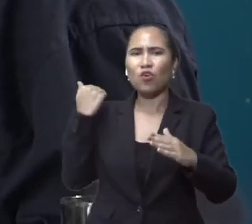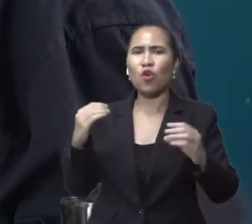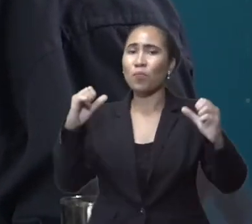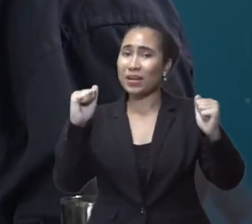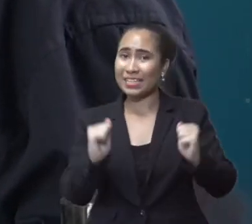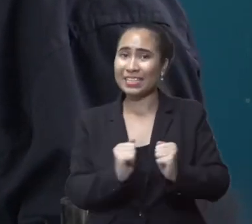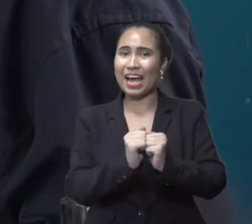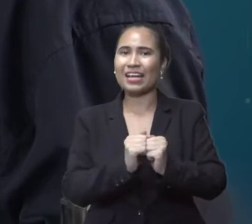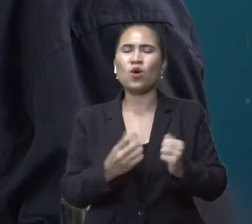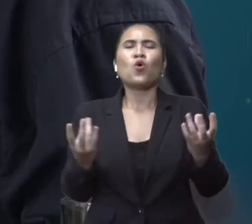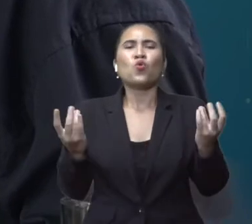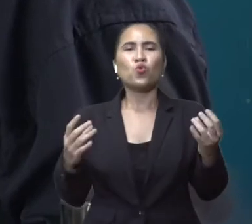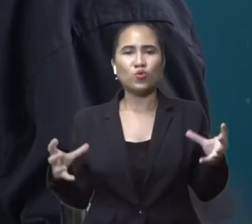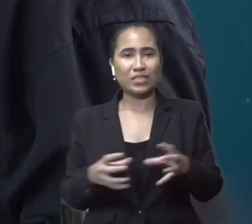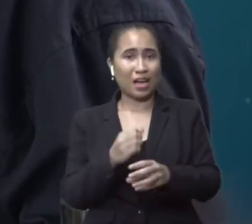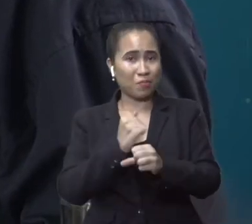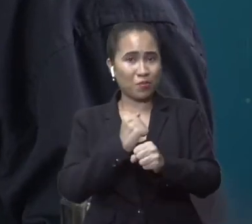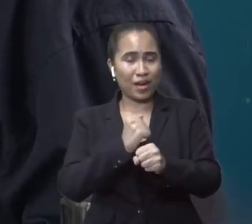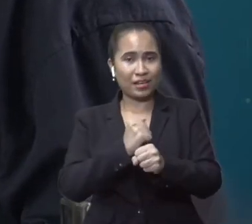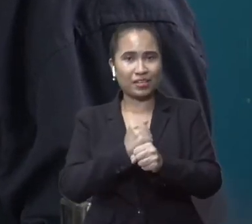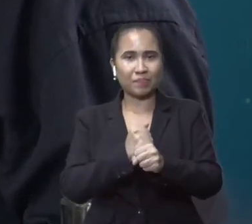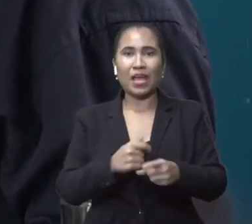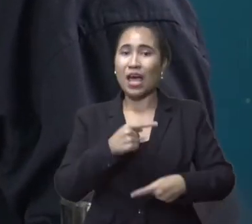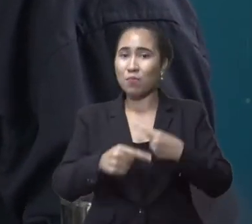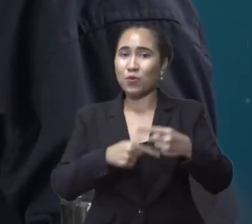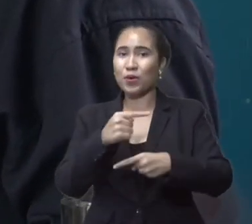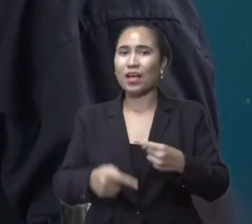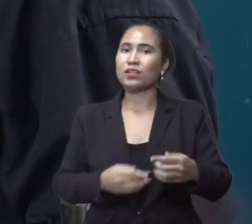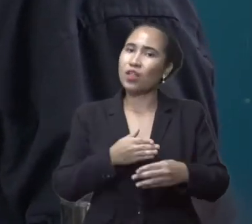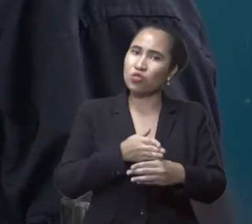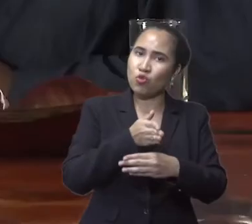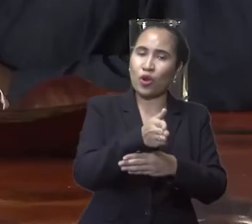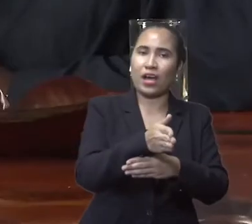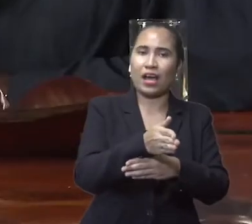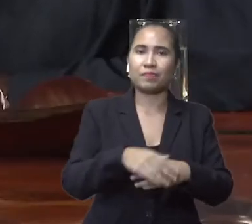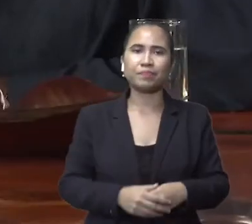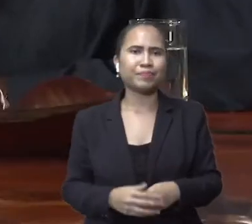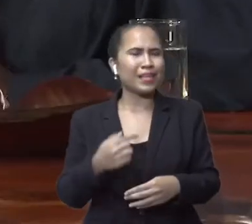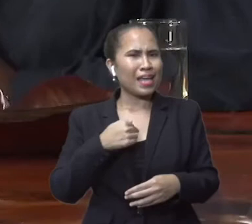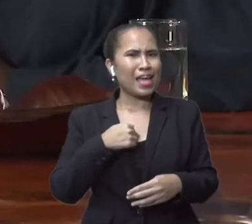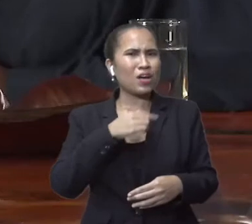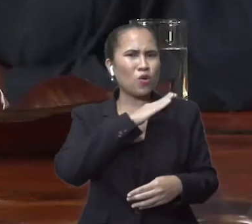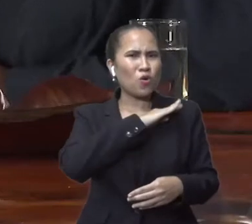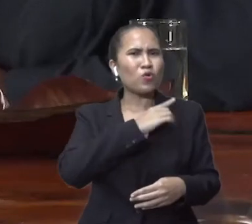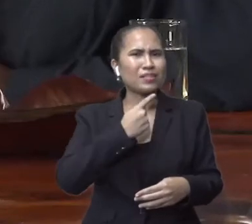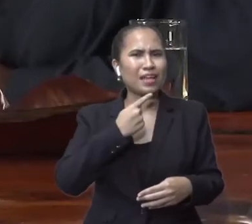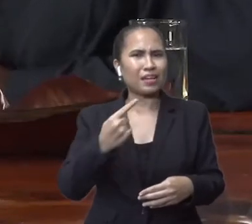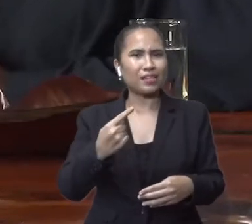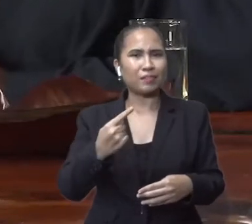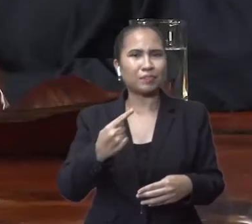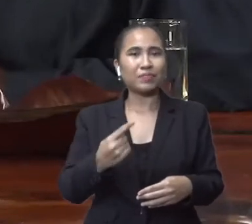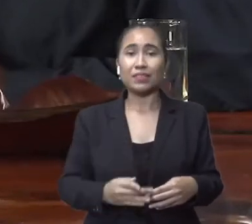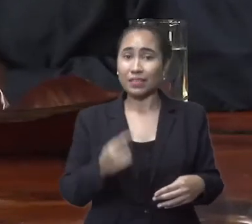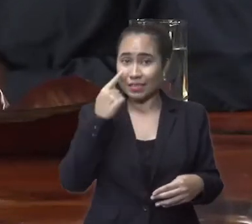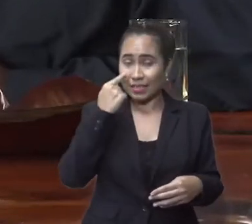we can work collectively and accelerate progress and regain the progress that we were making before that? But I'm also wish to mention and take the